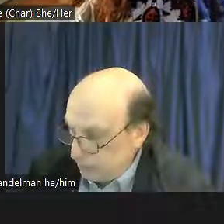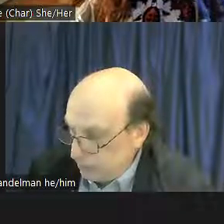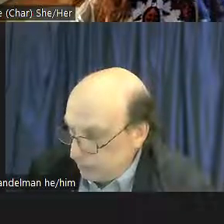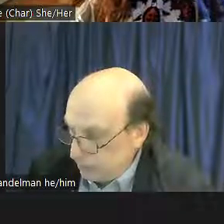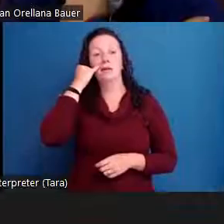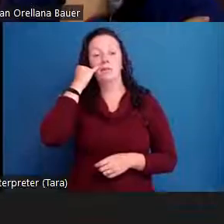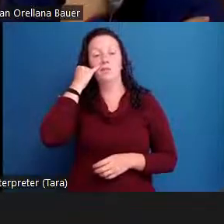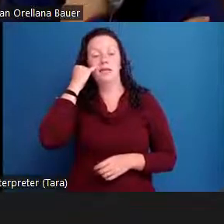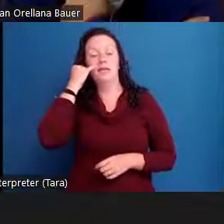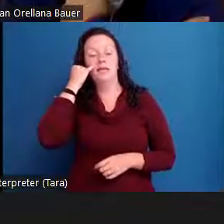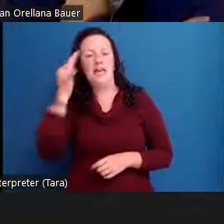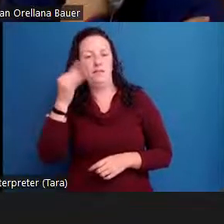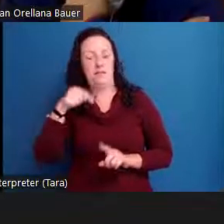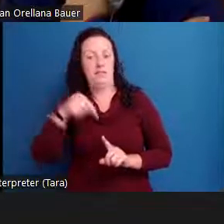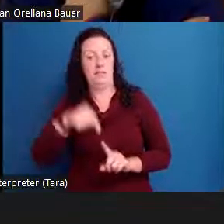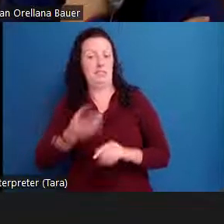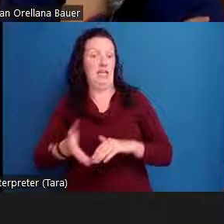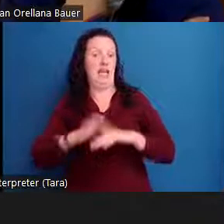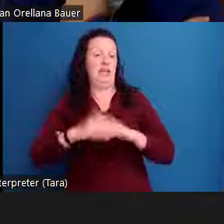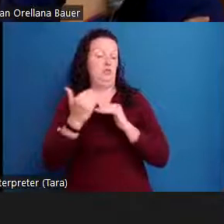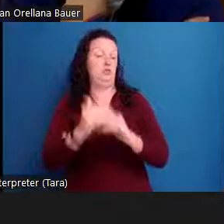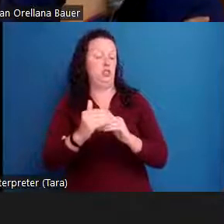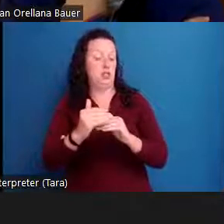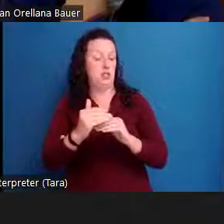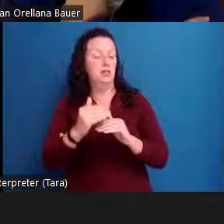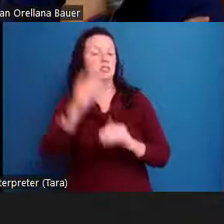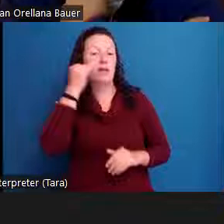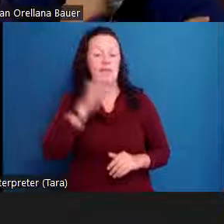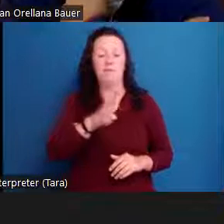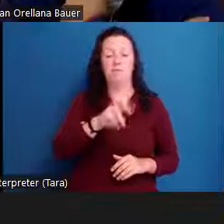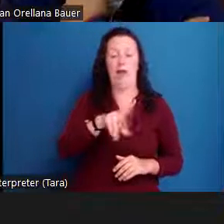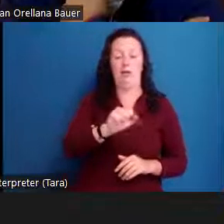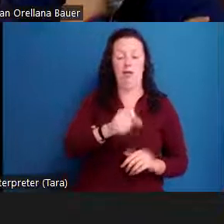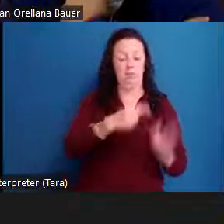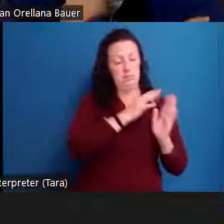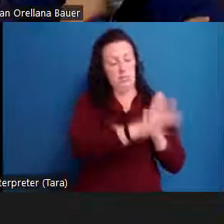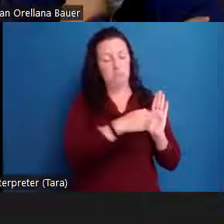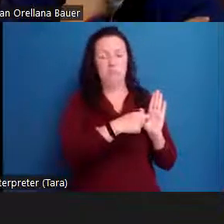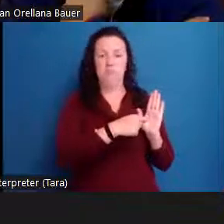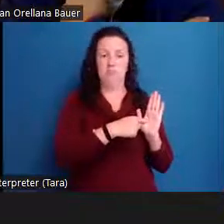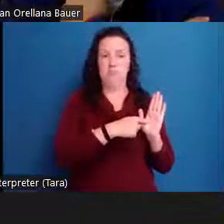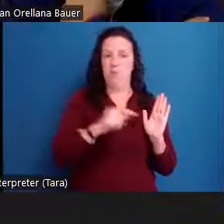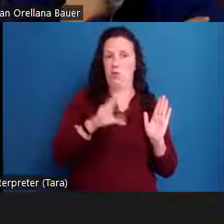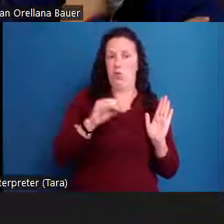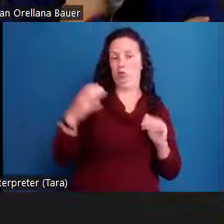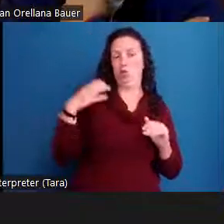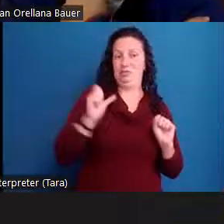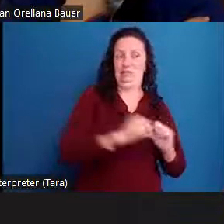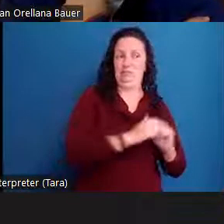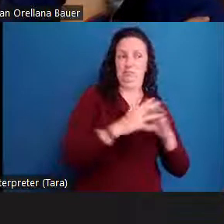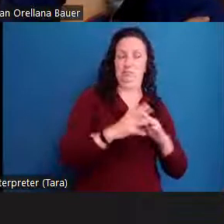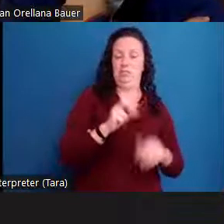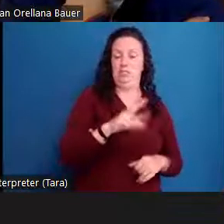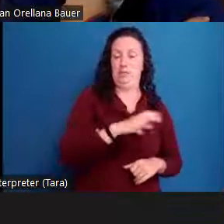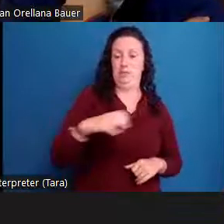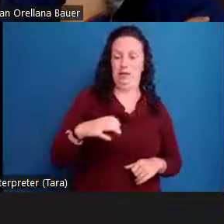do. If the bylaws say the co-chairs can create a subcommittee, then if you now add something in that says that decision has to come